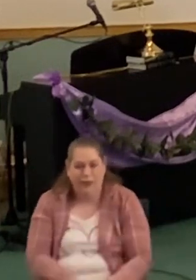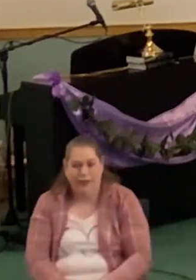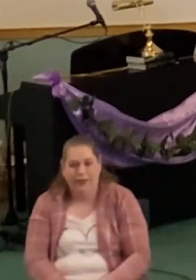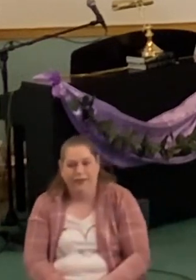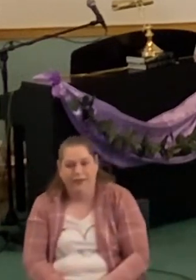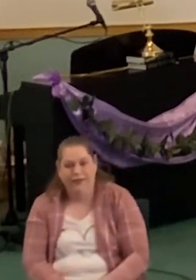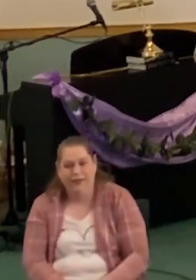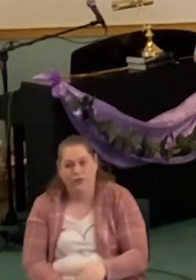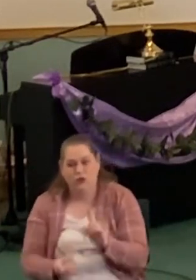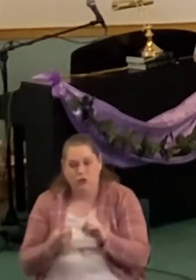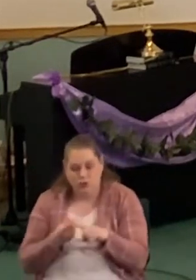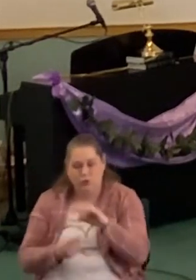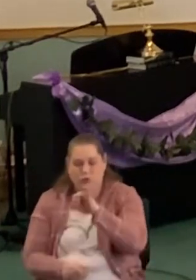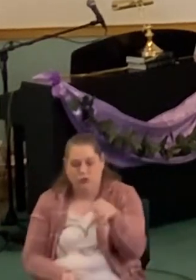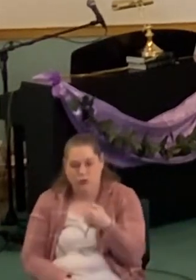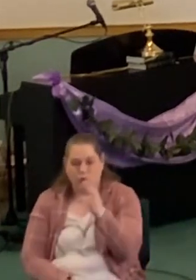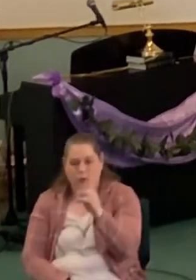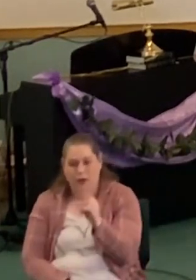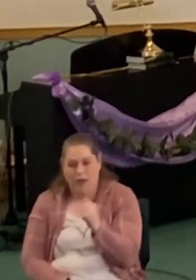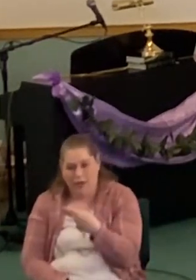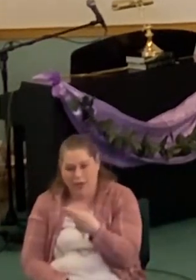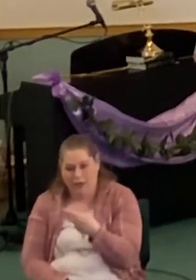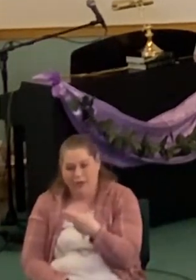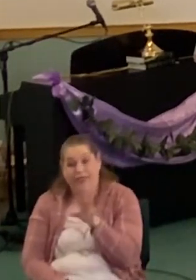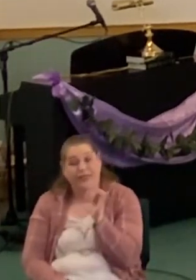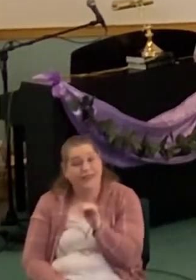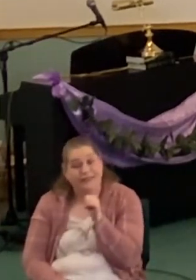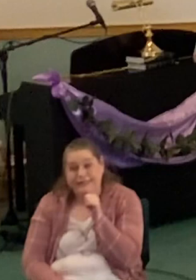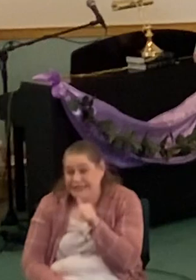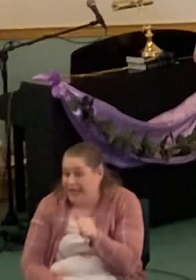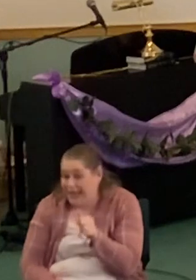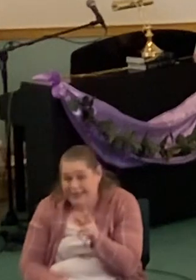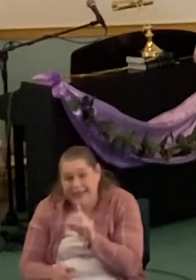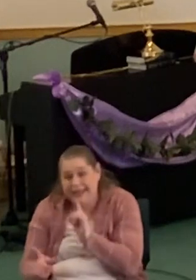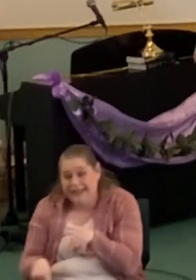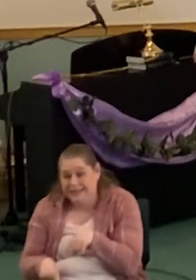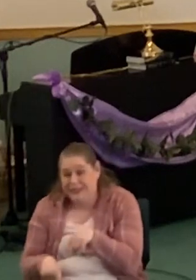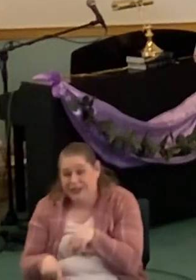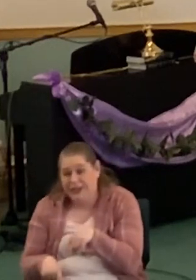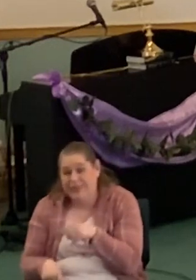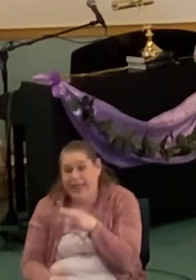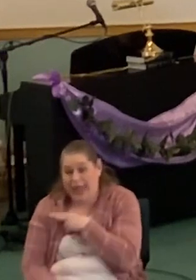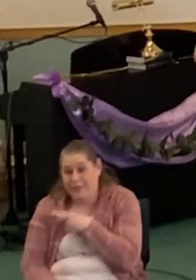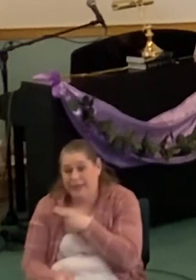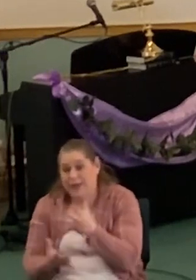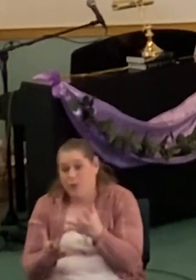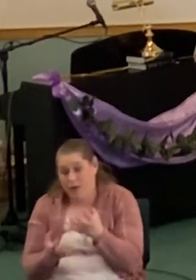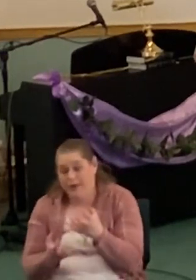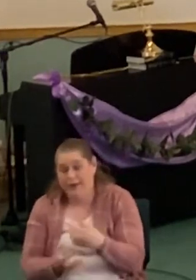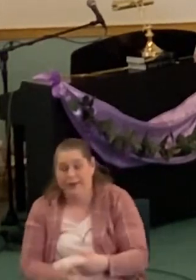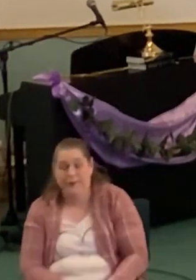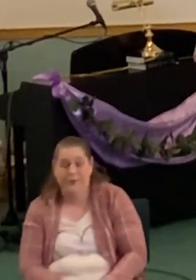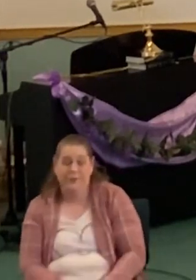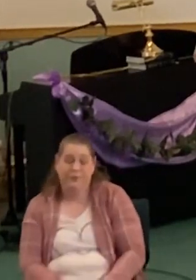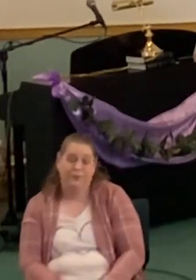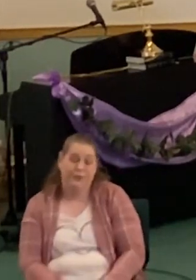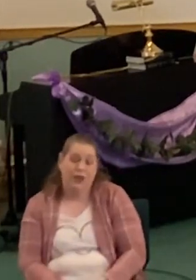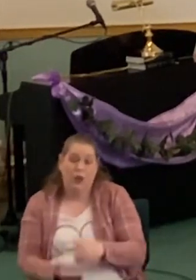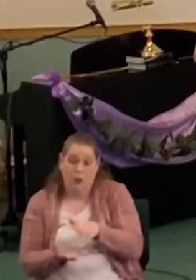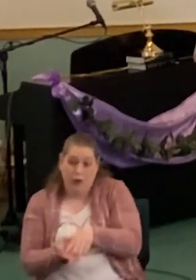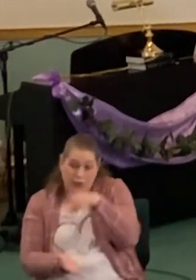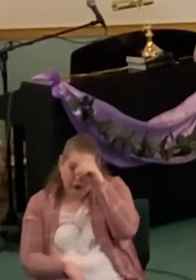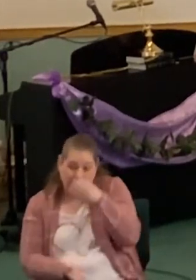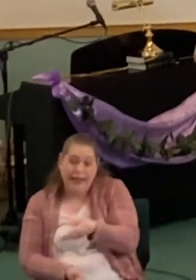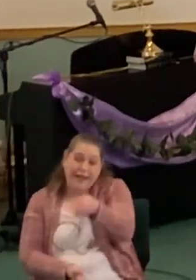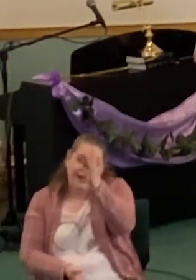was hoping to hear. And as we read these words and learn about this man Habakkuk and the setting he's in, we're learning that God